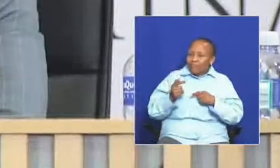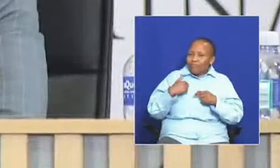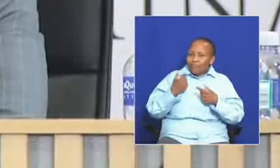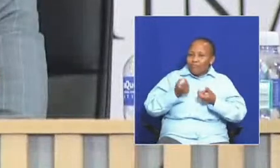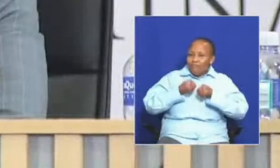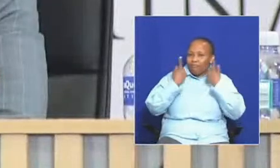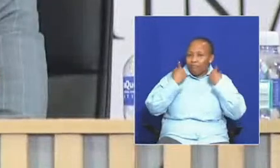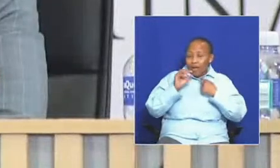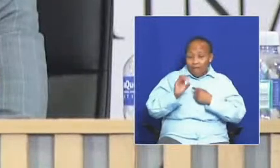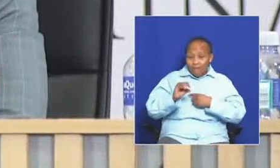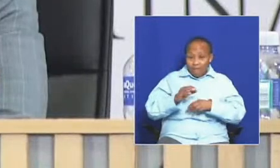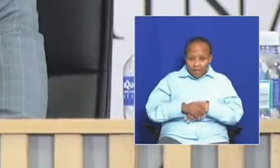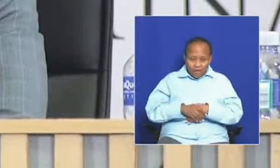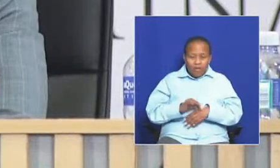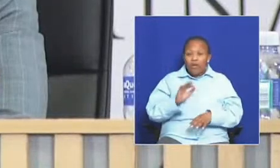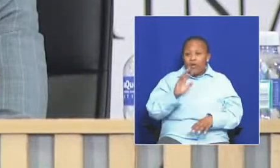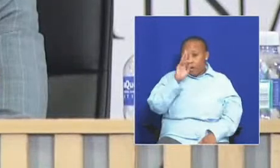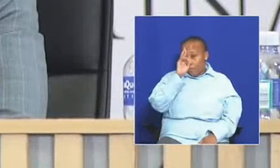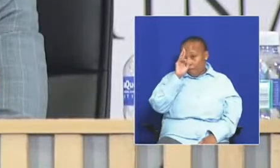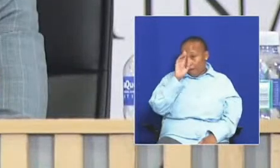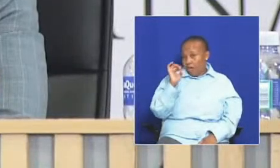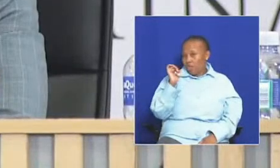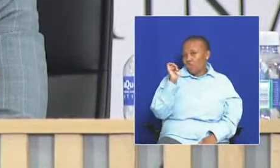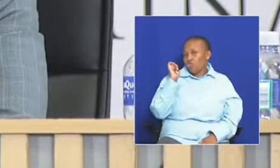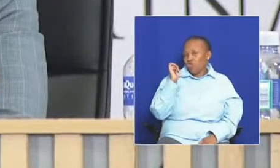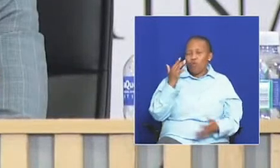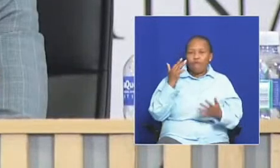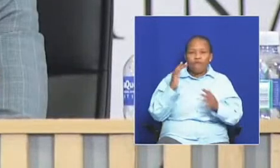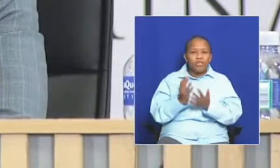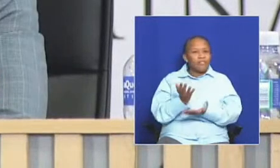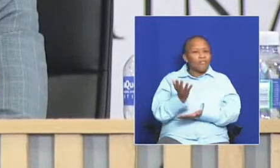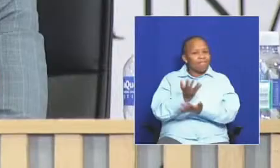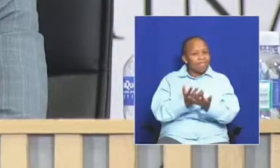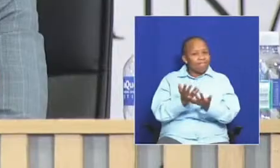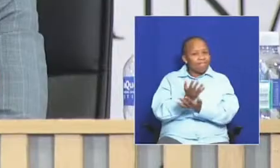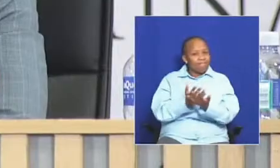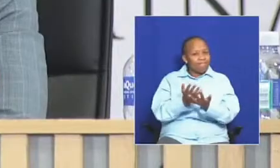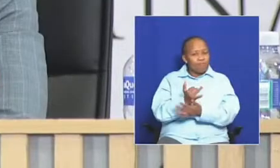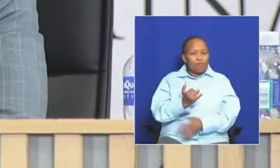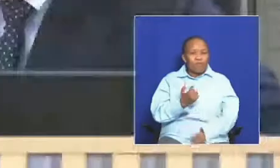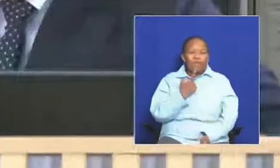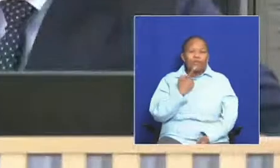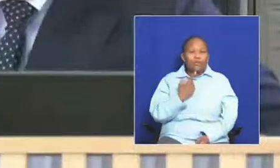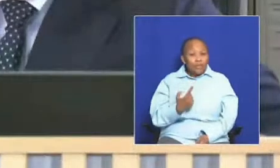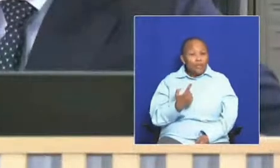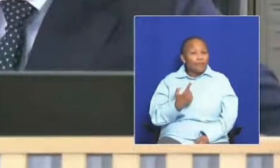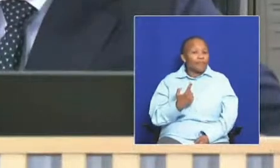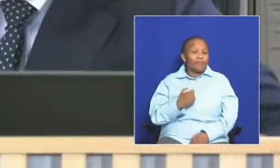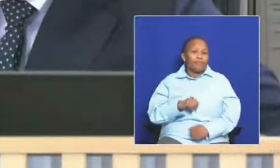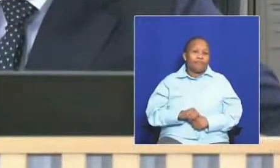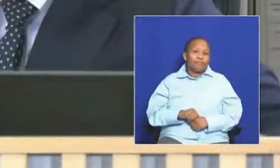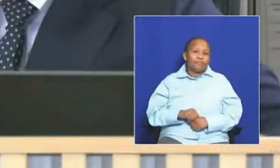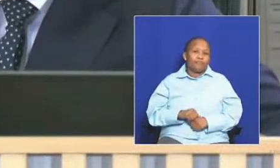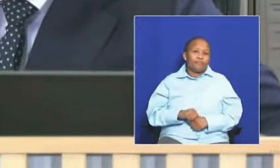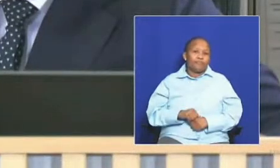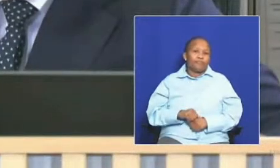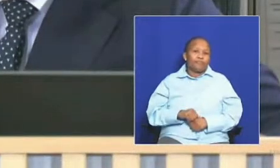You remember what day about the need for you to identify specific criminality and